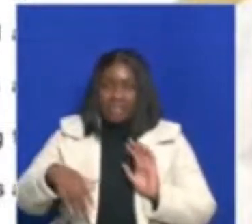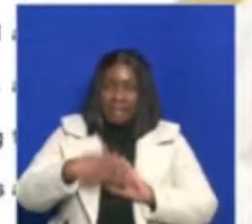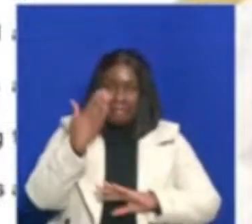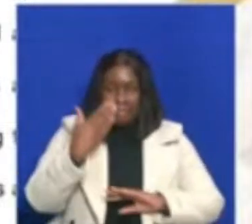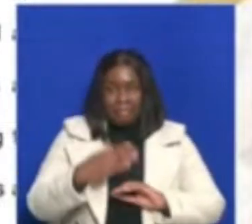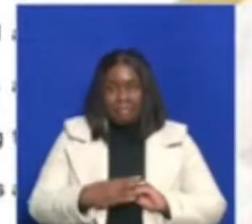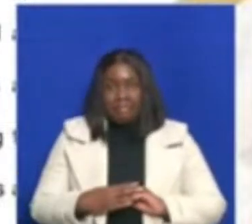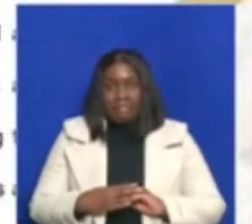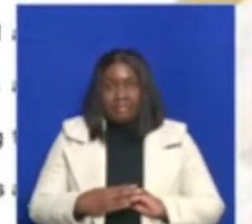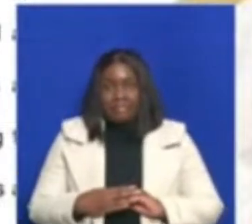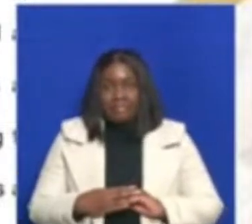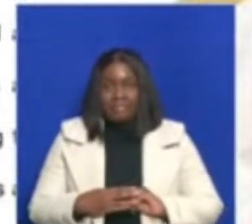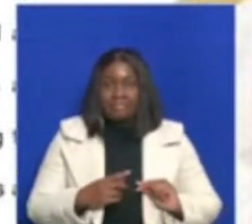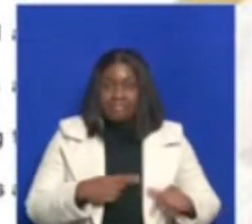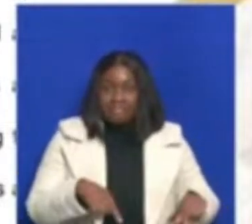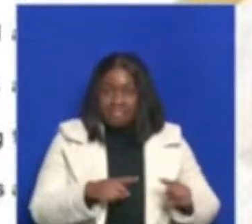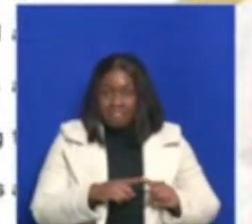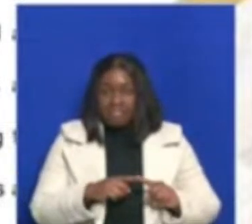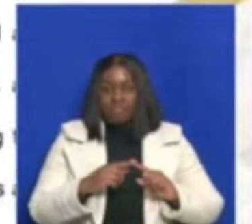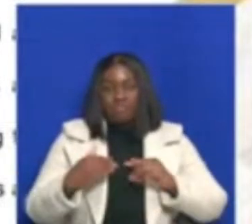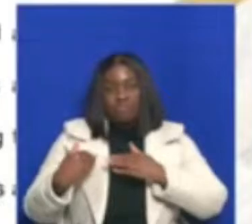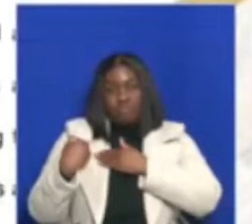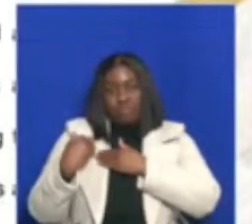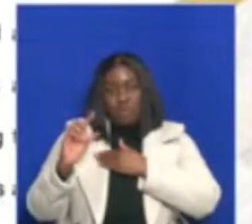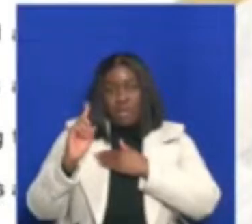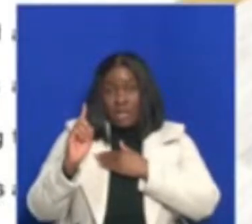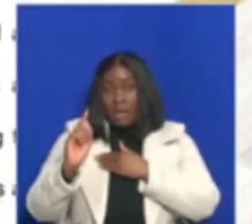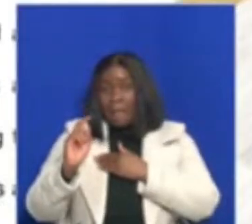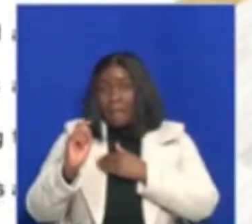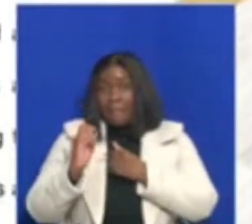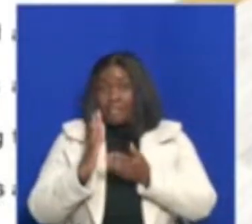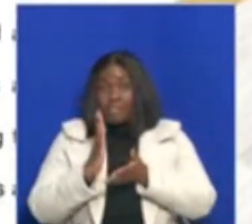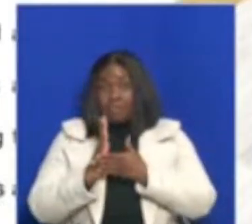postmortems for the collection of exhibits retrieved